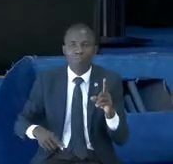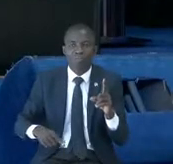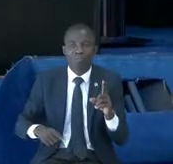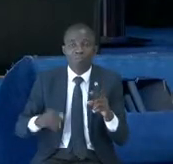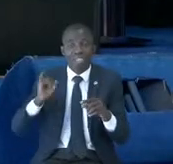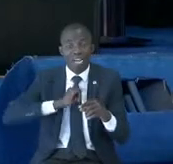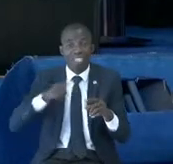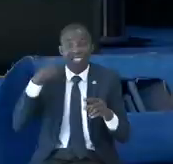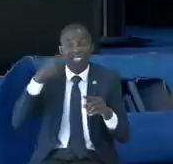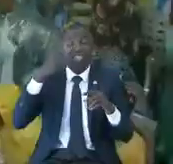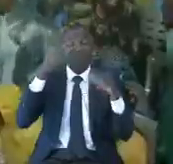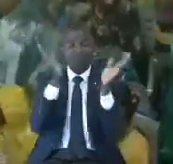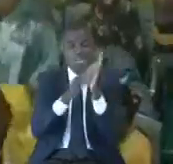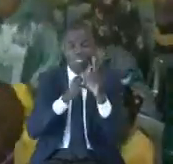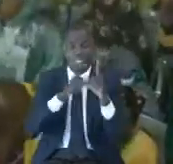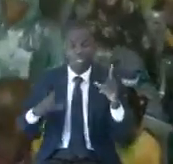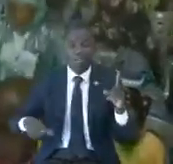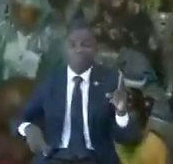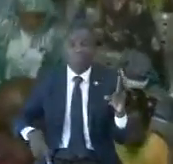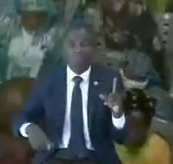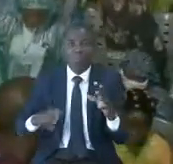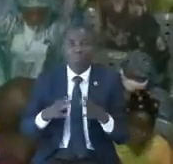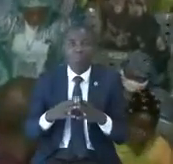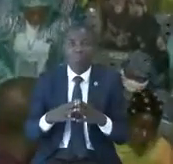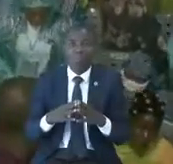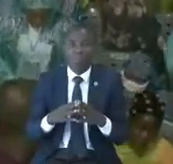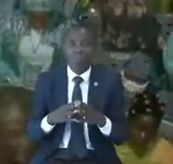Hallelujah. I said praise the Lord.